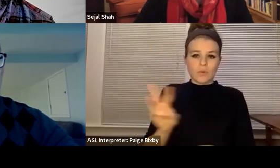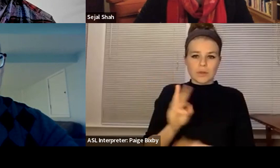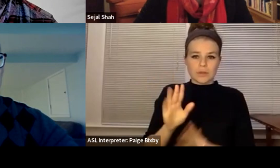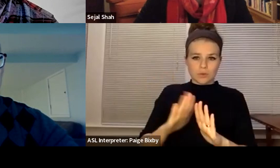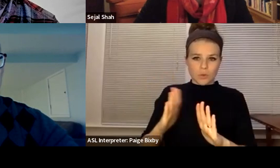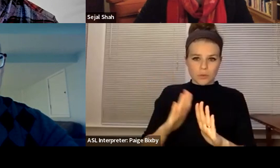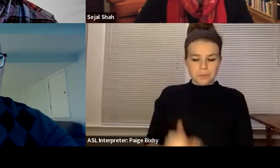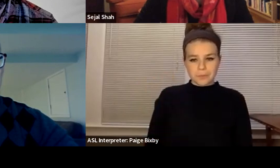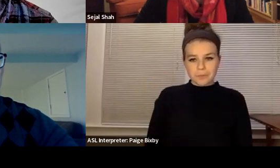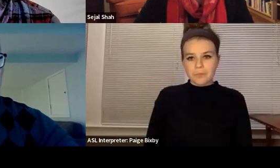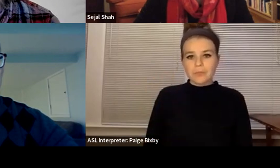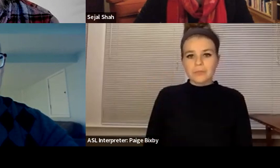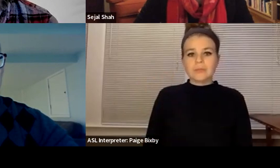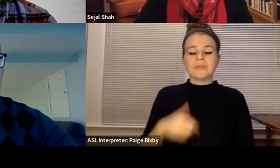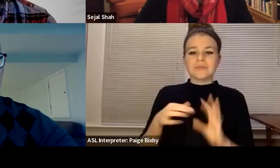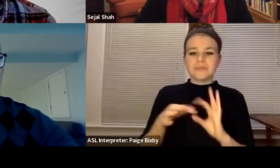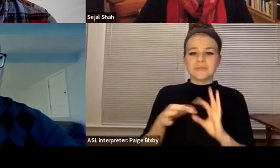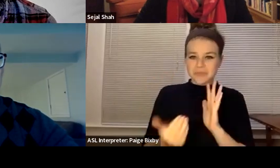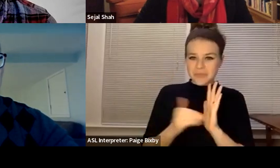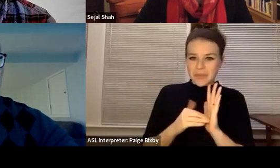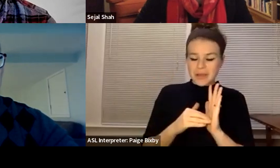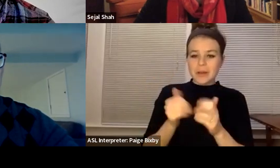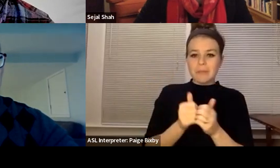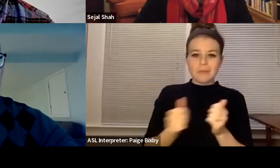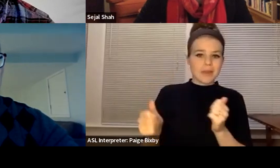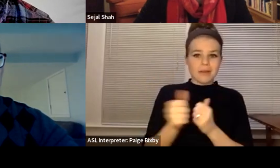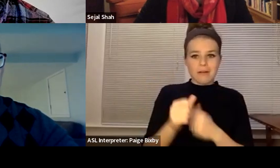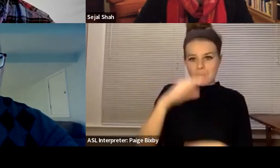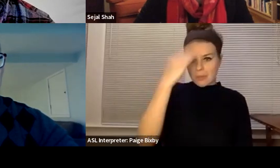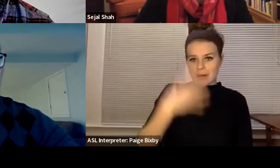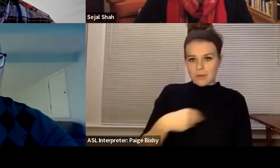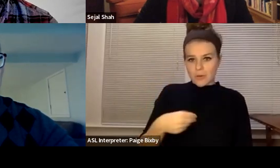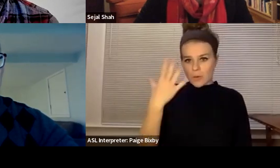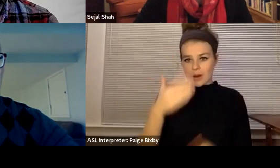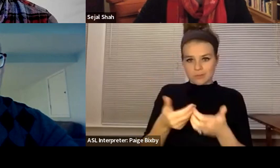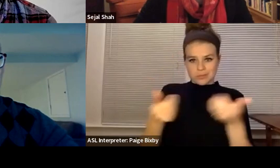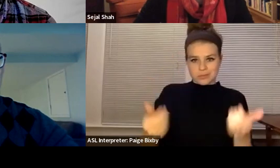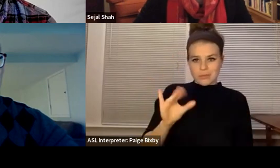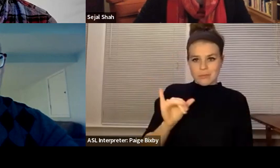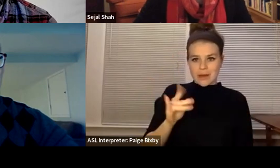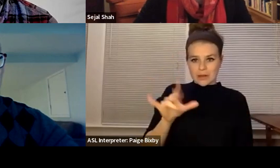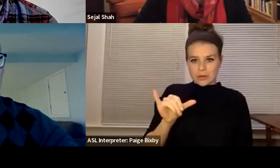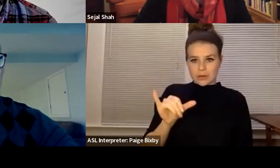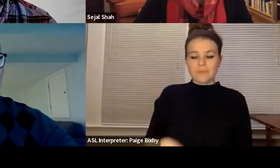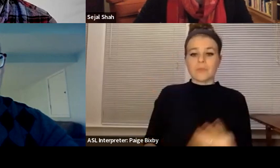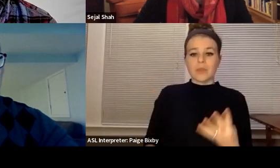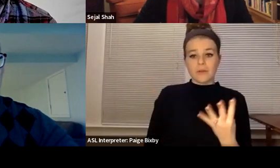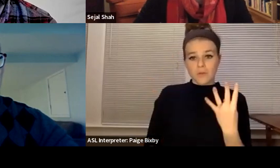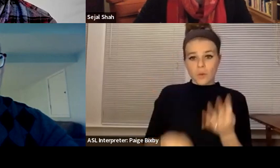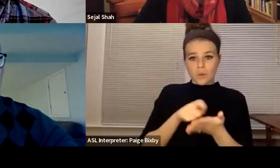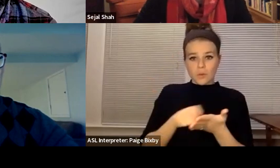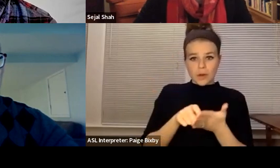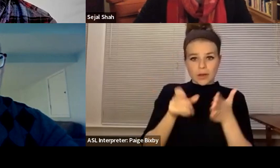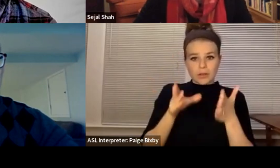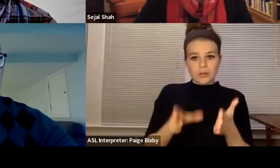As I said, this is black, beyond the black and white binary. Four writers of color discuss ways of resisting and challenging